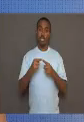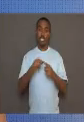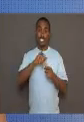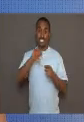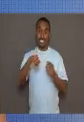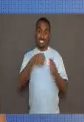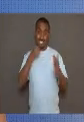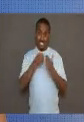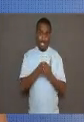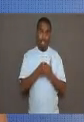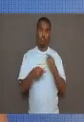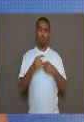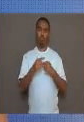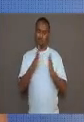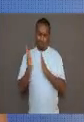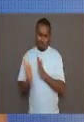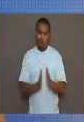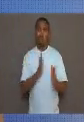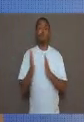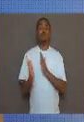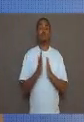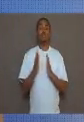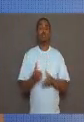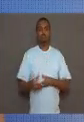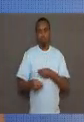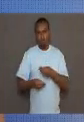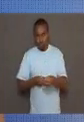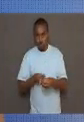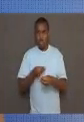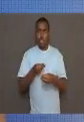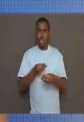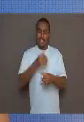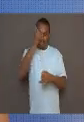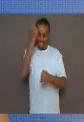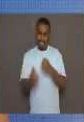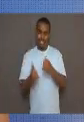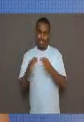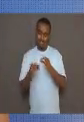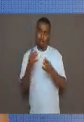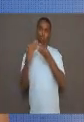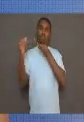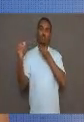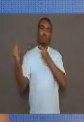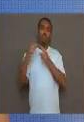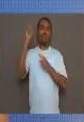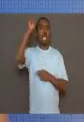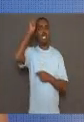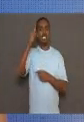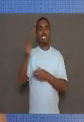the jeans to be manufactured, delivered, and eventually sold to